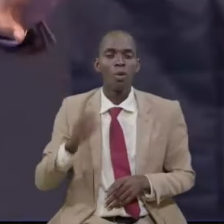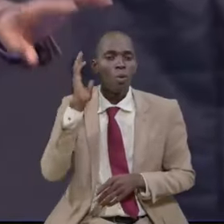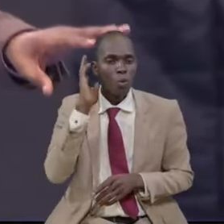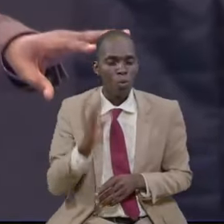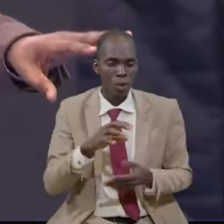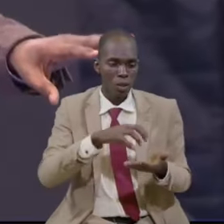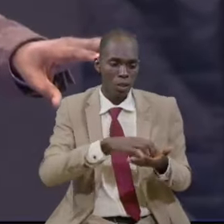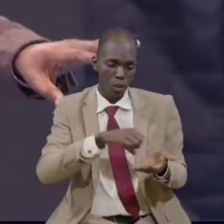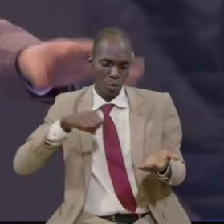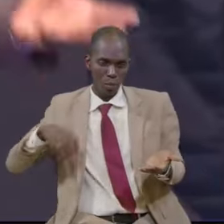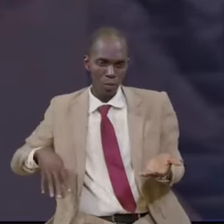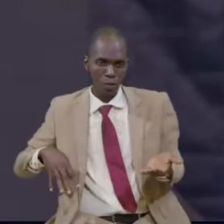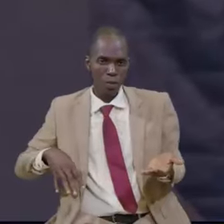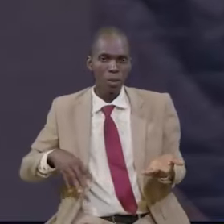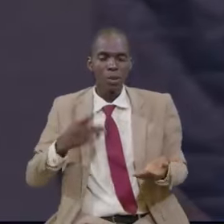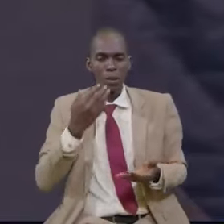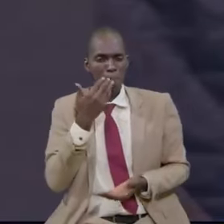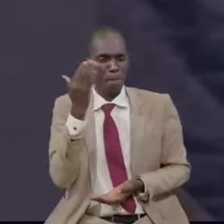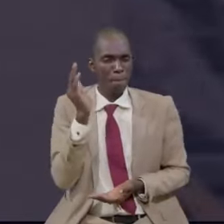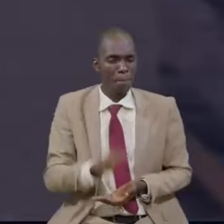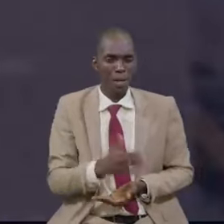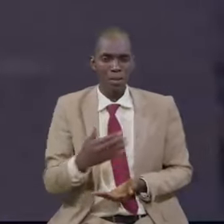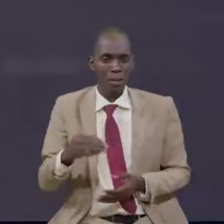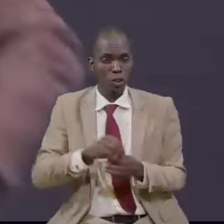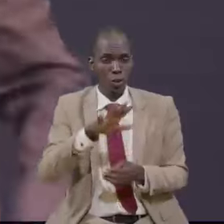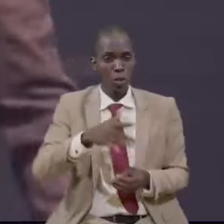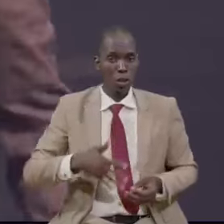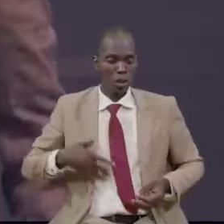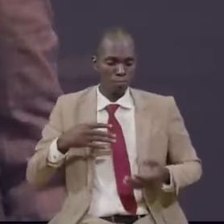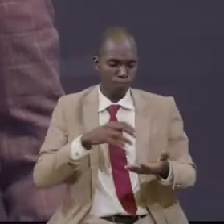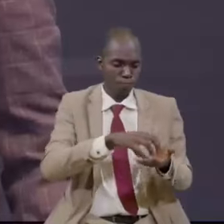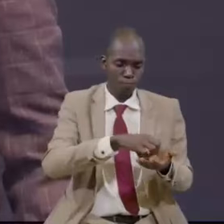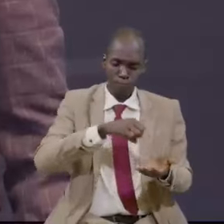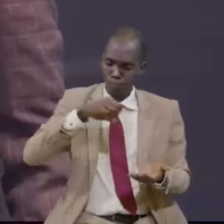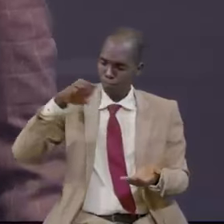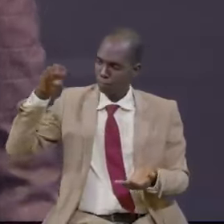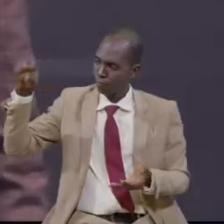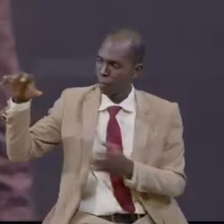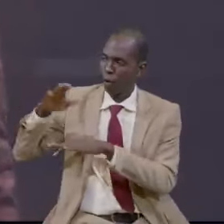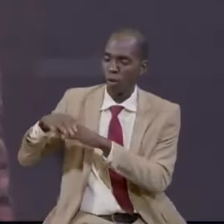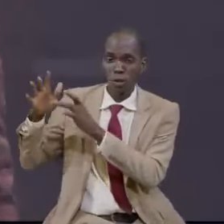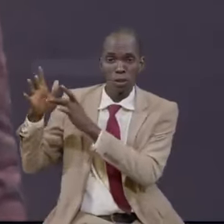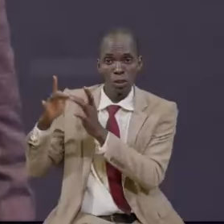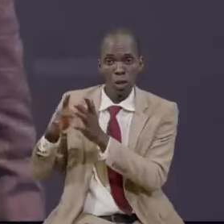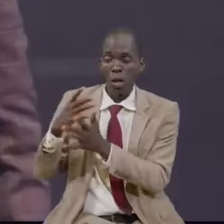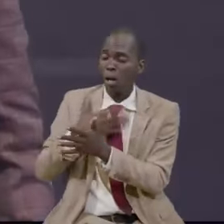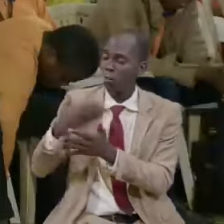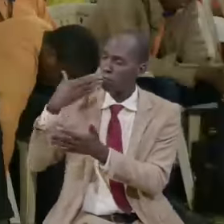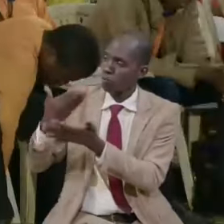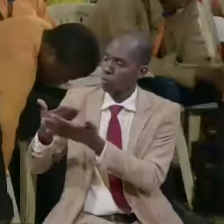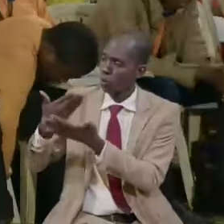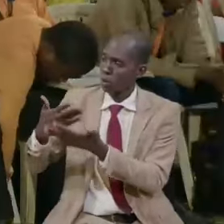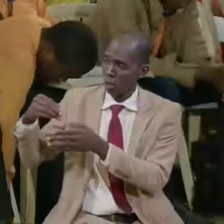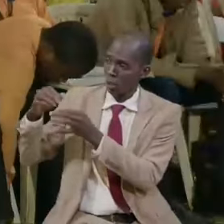the bad thing you have, he'll take it away, lay it on Jesus, and the good thing he has will be